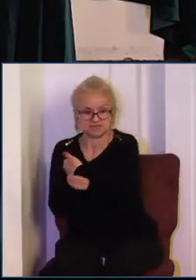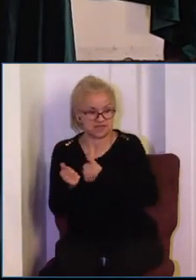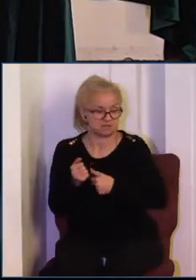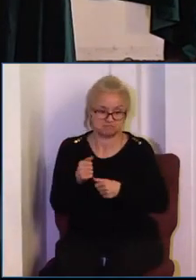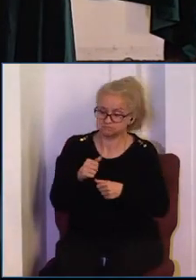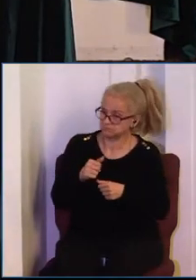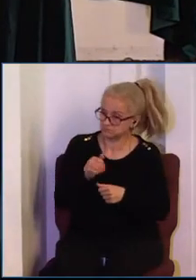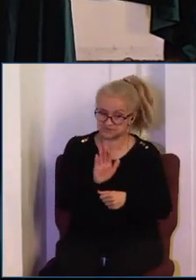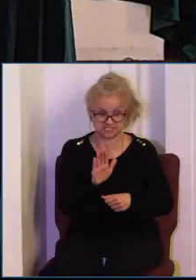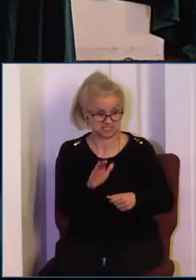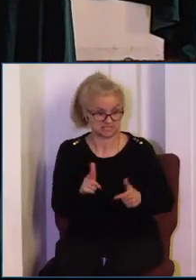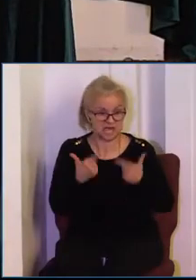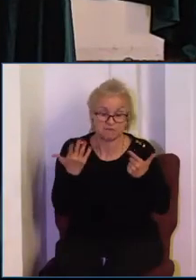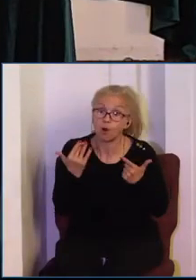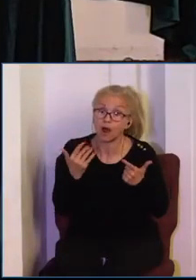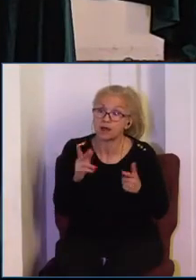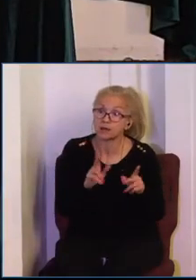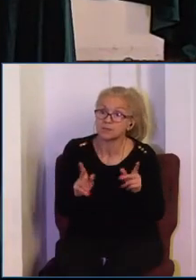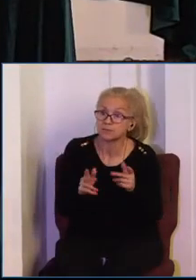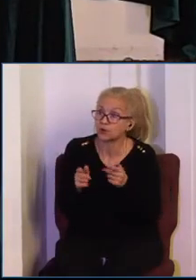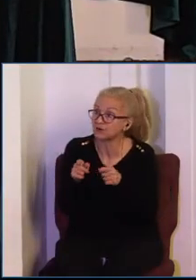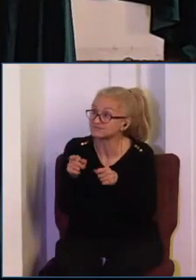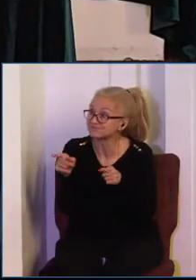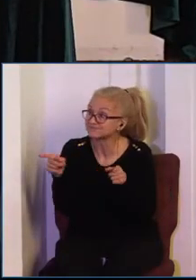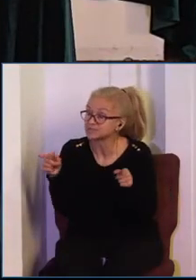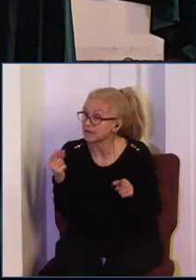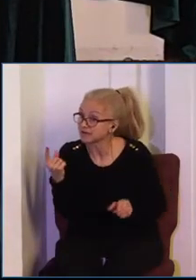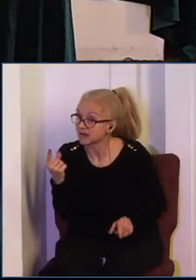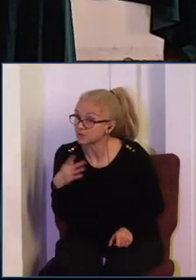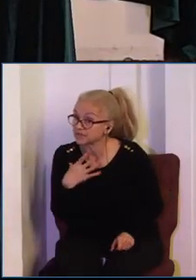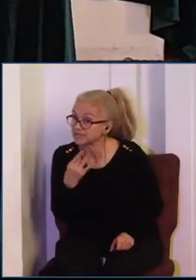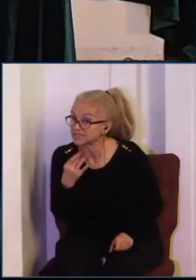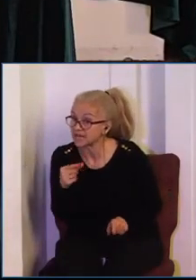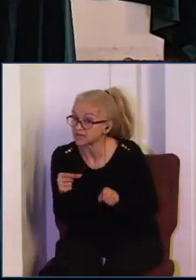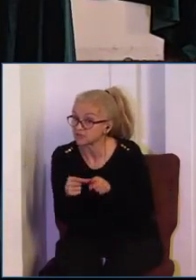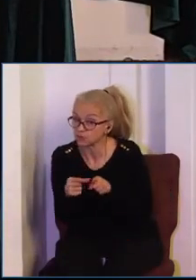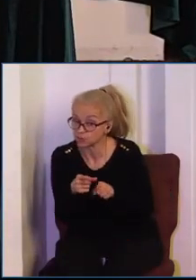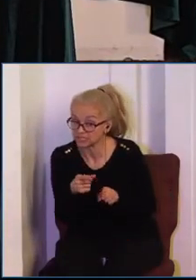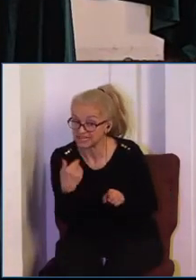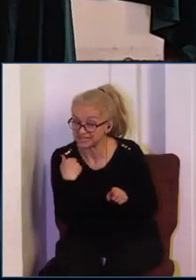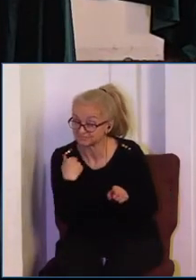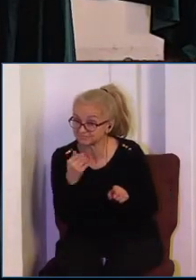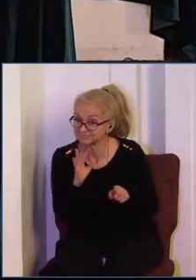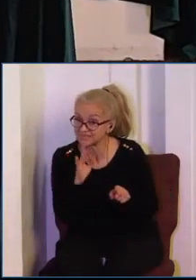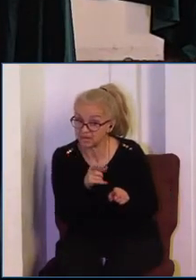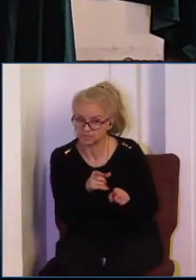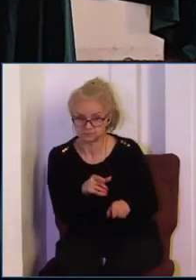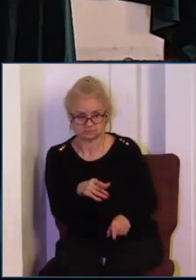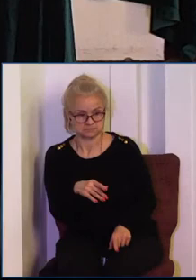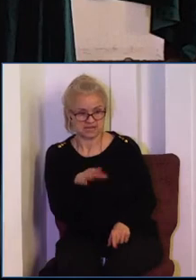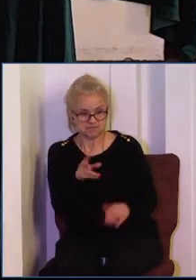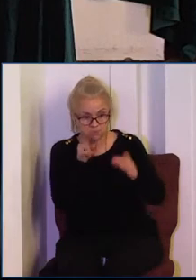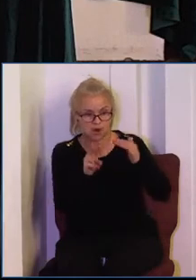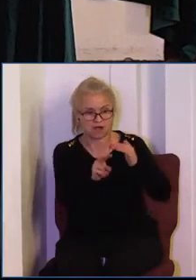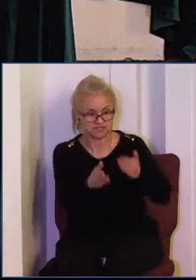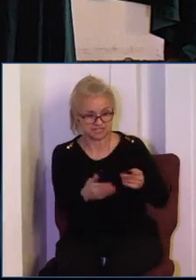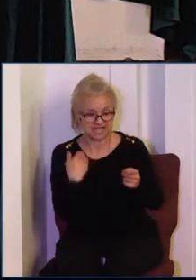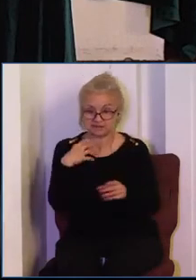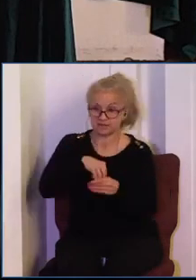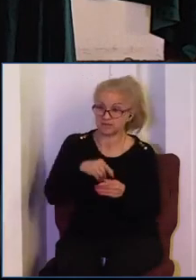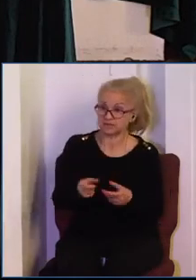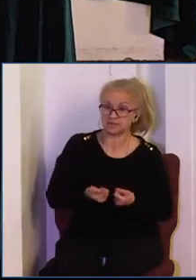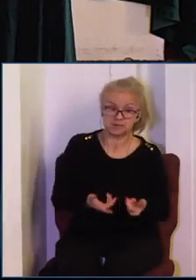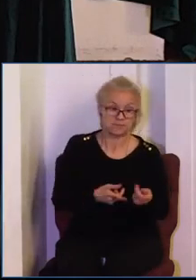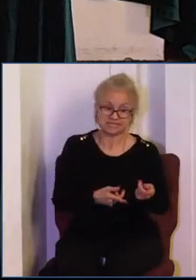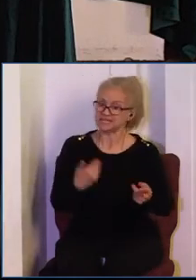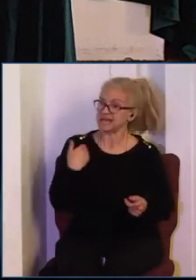life, because people, not everybody liked the word he had and the prophesying that he had, but he